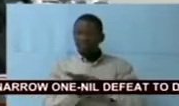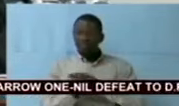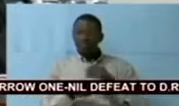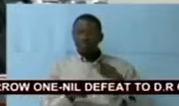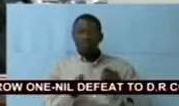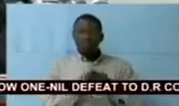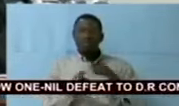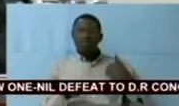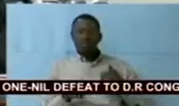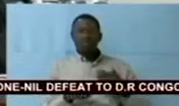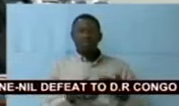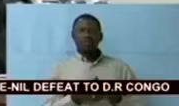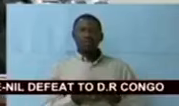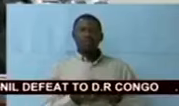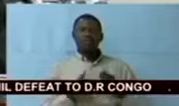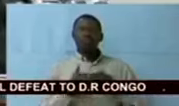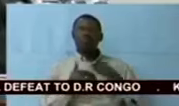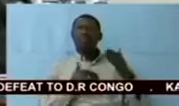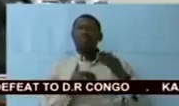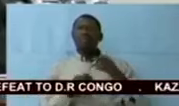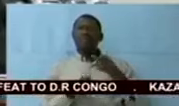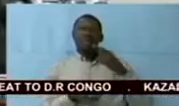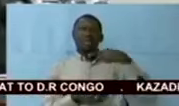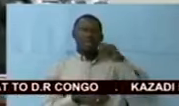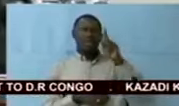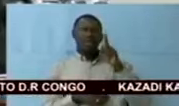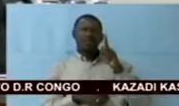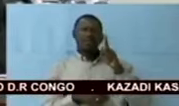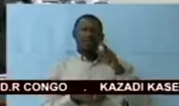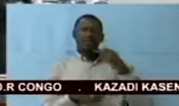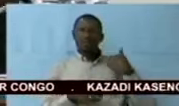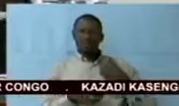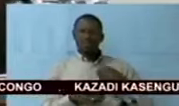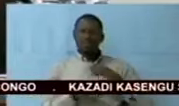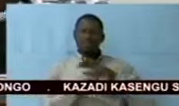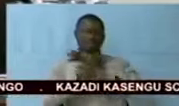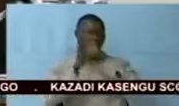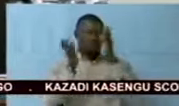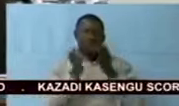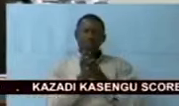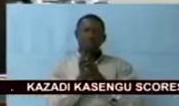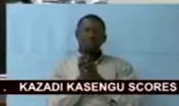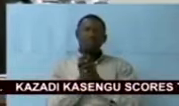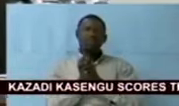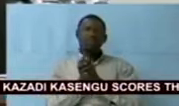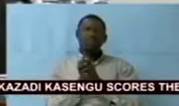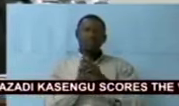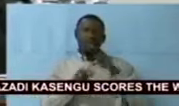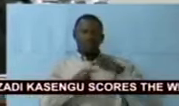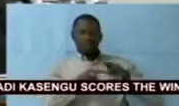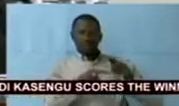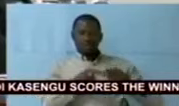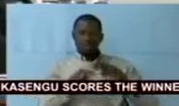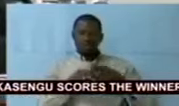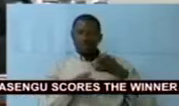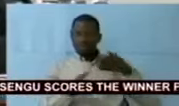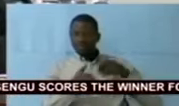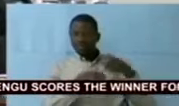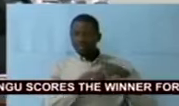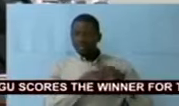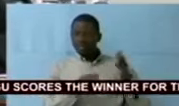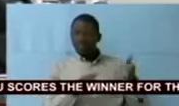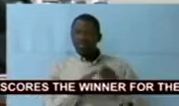can't even more than 11 people. All the seats were occupied. I packed even the boys at the boot. But